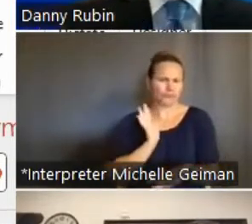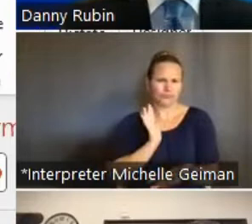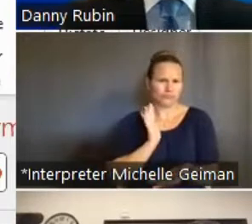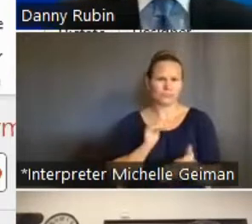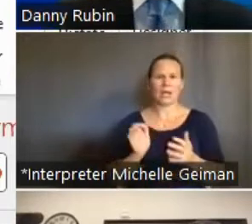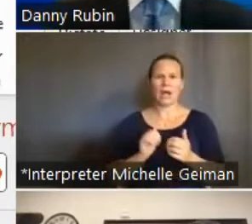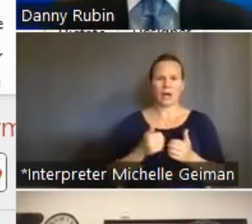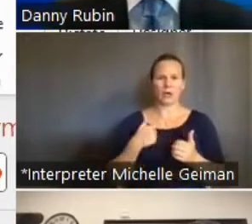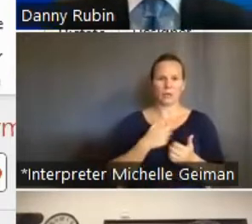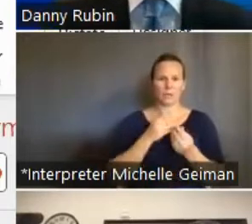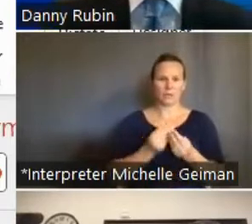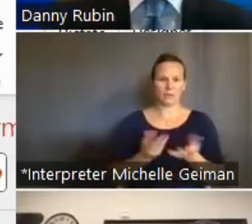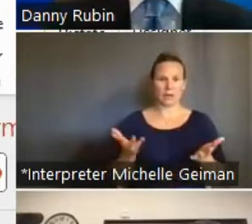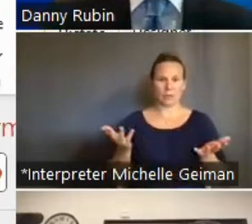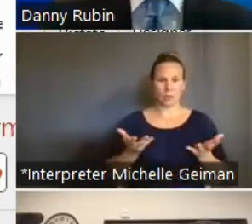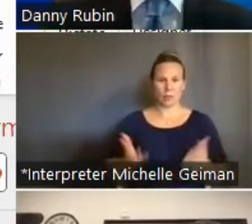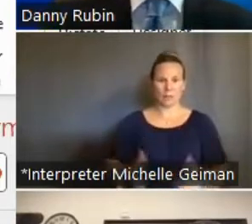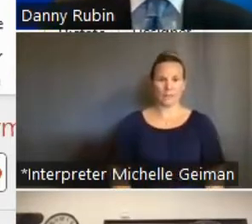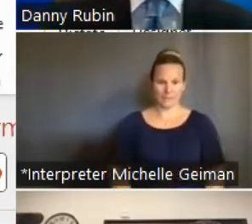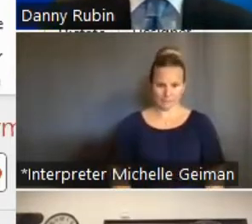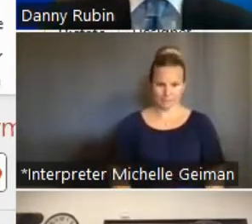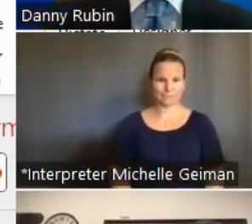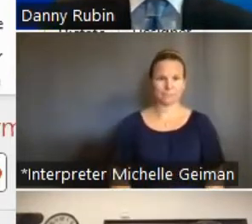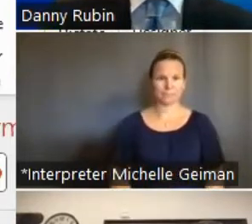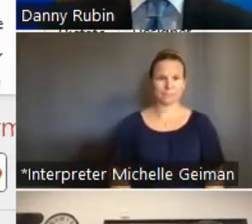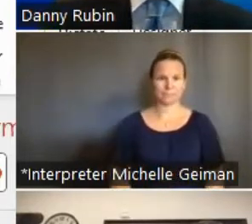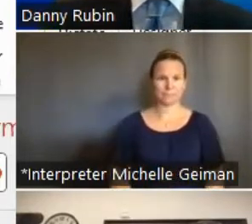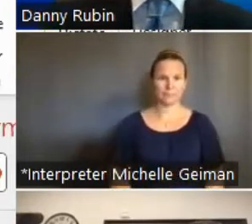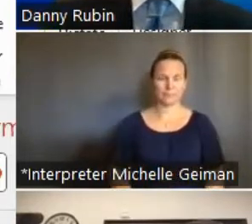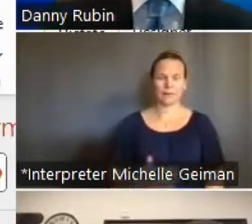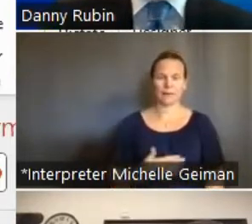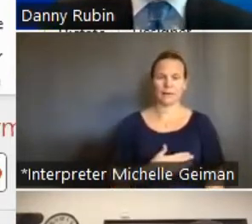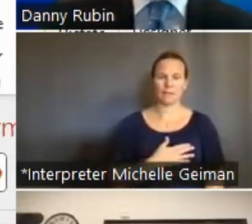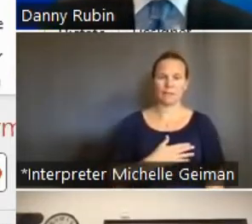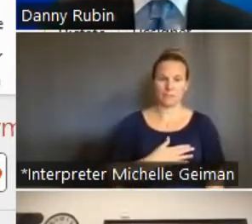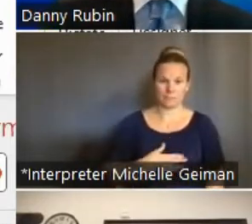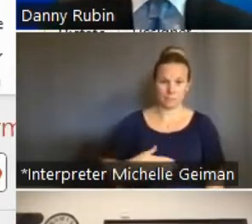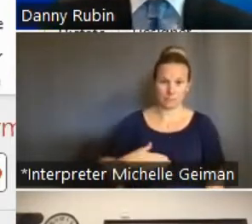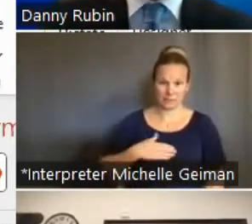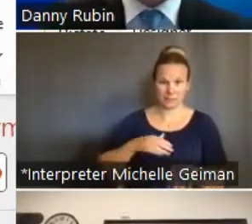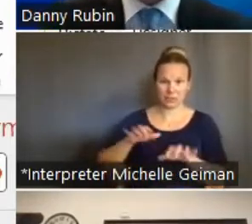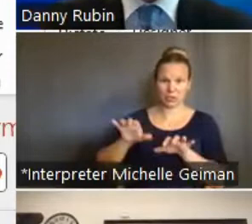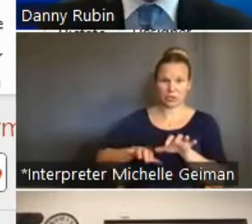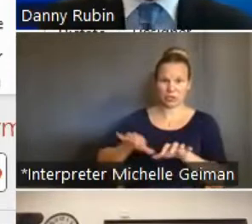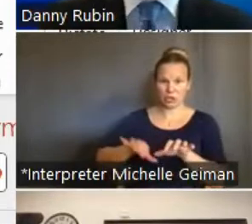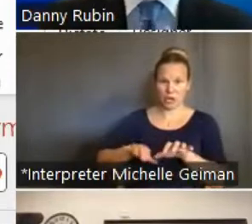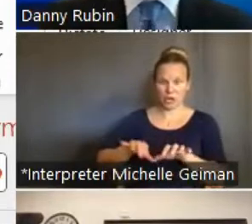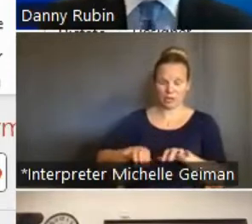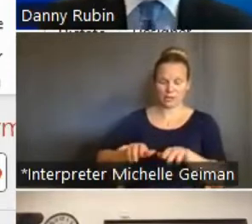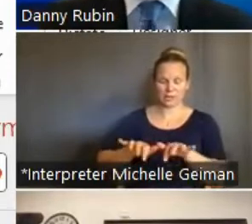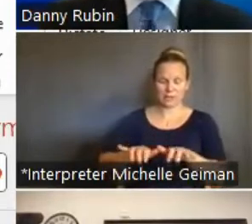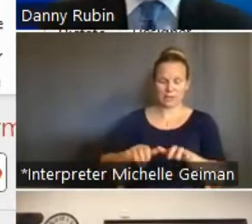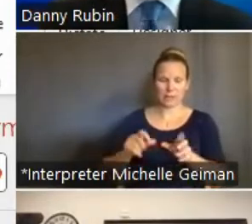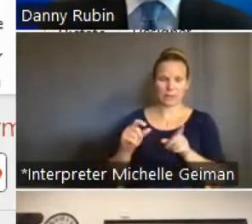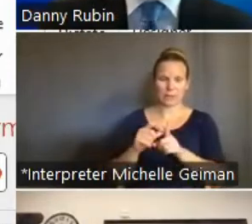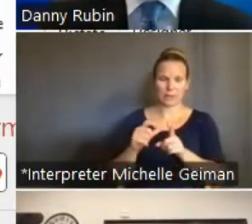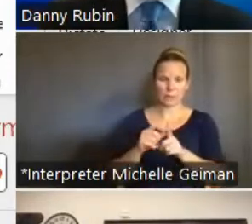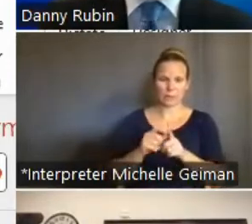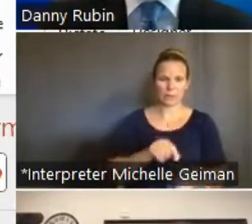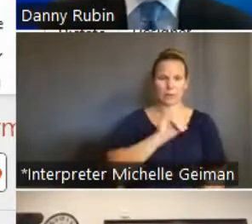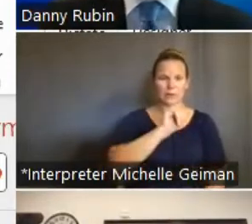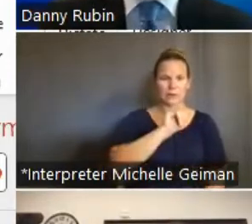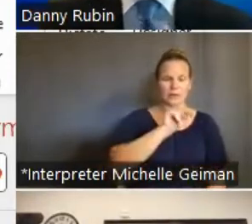out. First of all, please go to the chat, type the word interested and your email